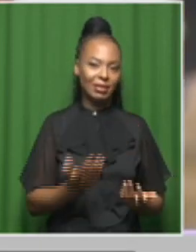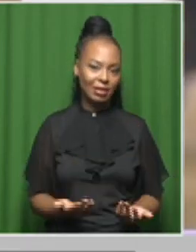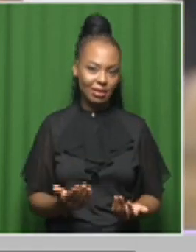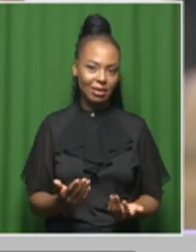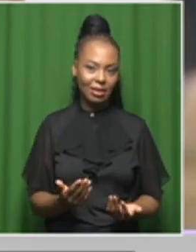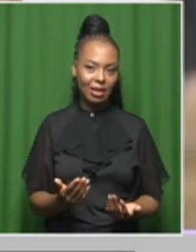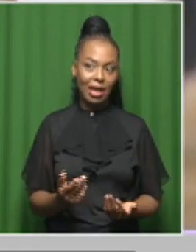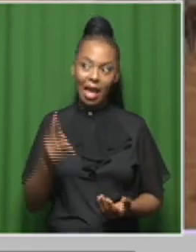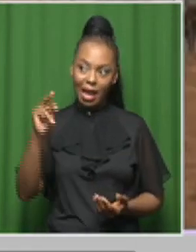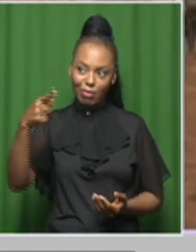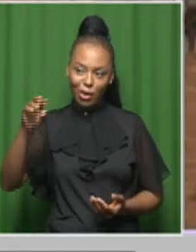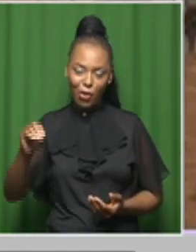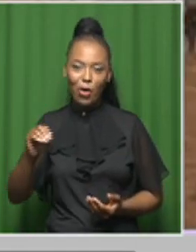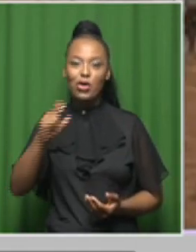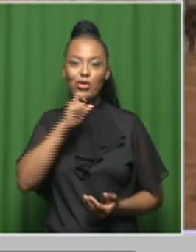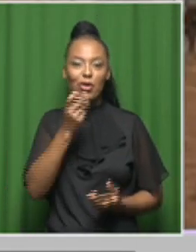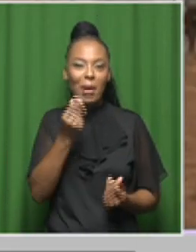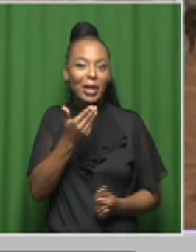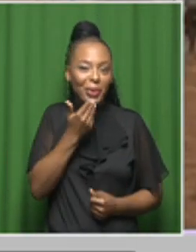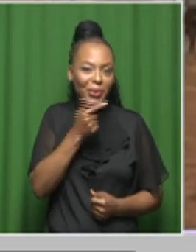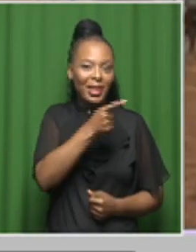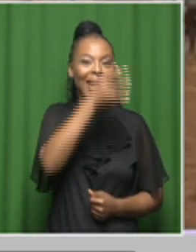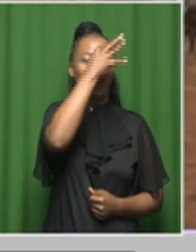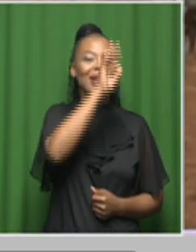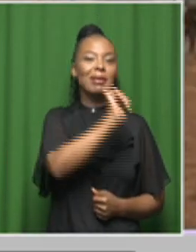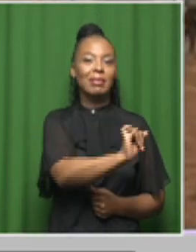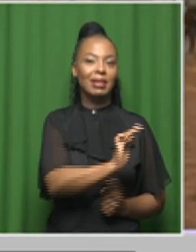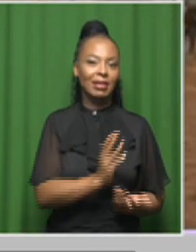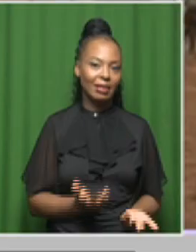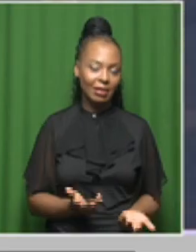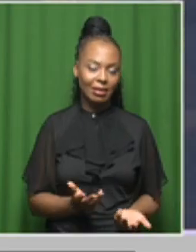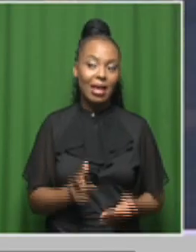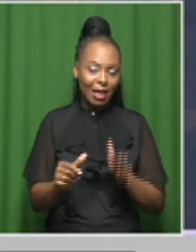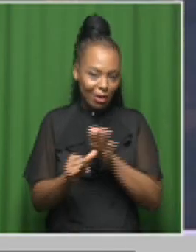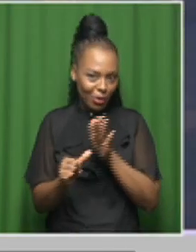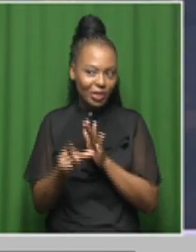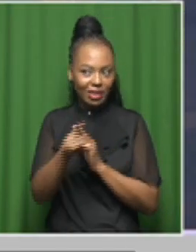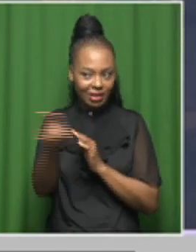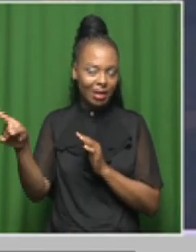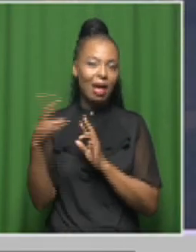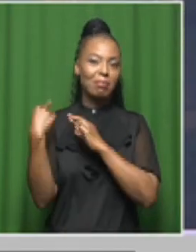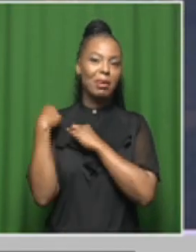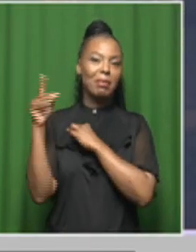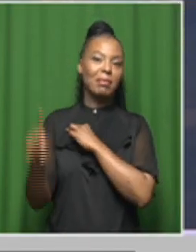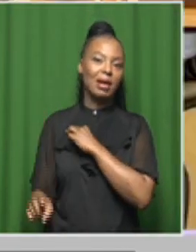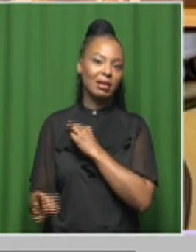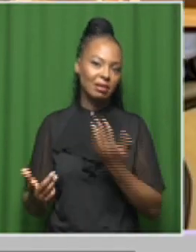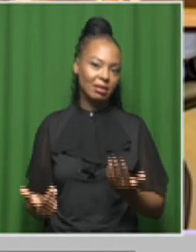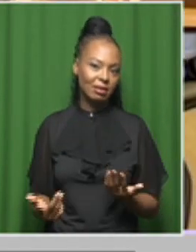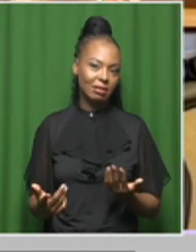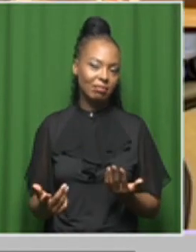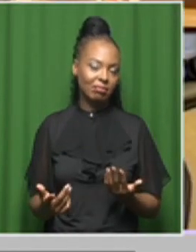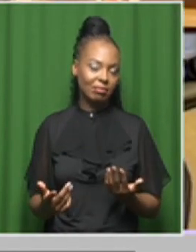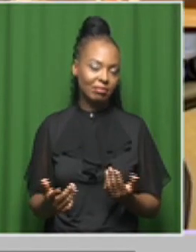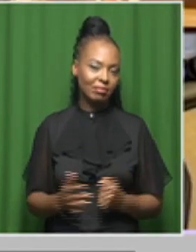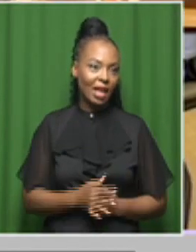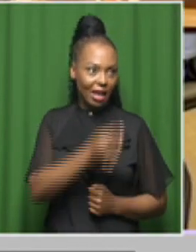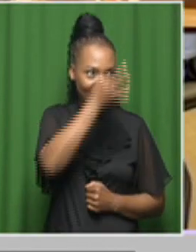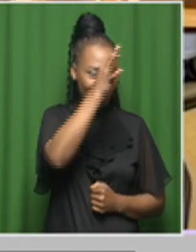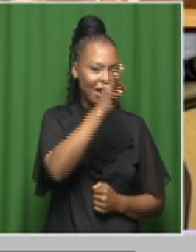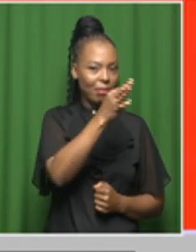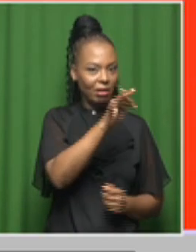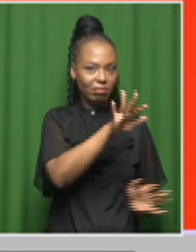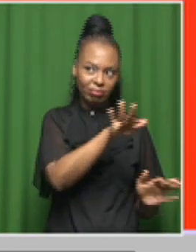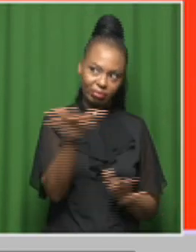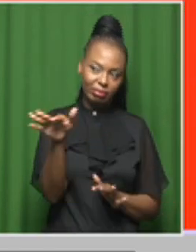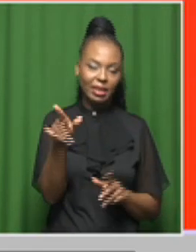are utilizing, and therefore it is important to be accountable to increase the public trust. And it is important that